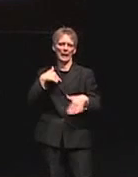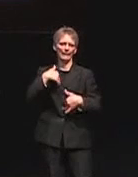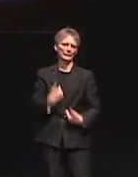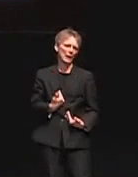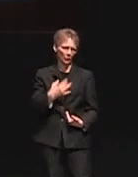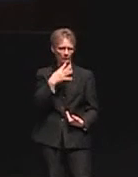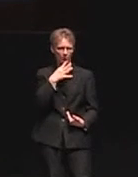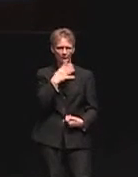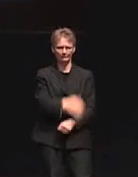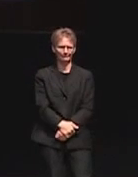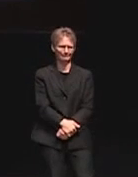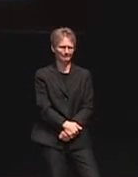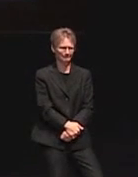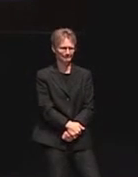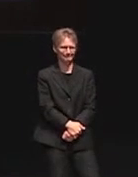of talking.